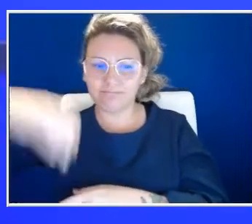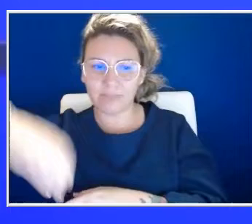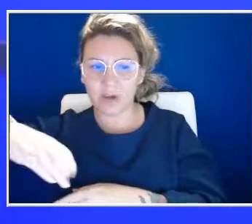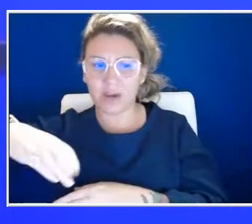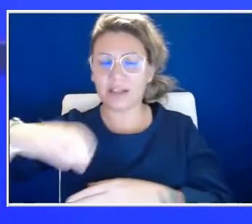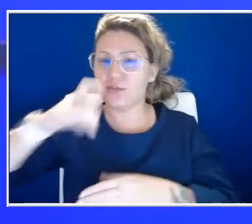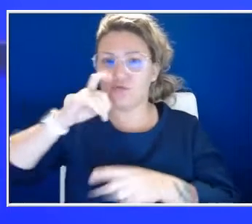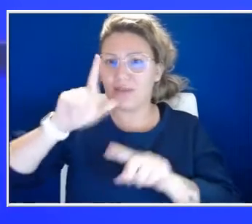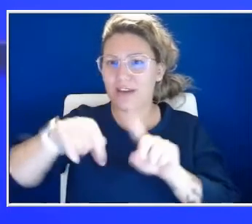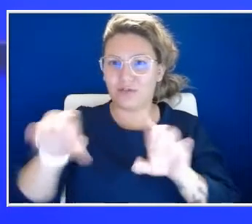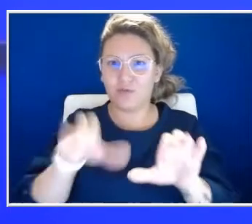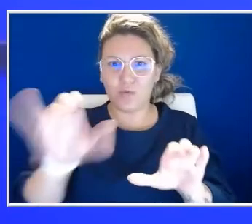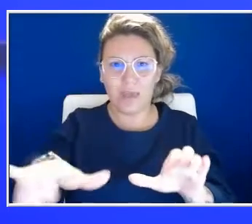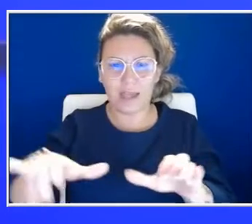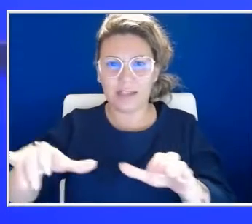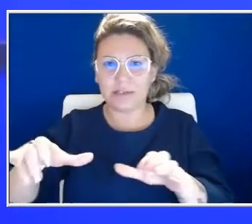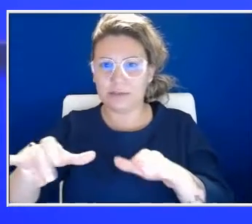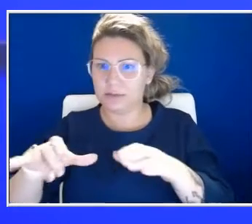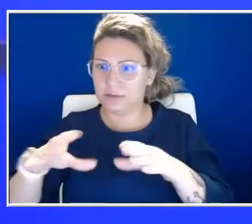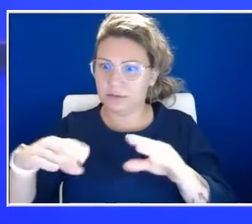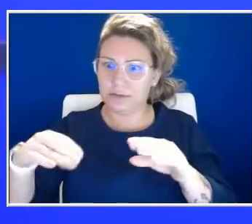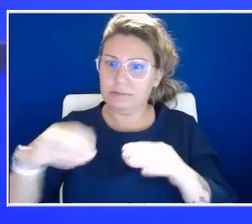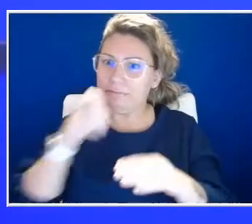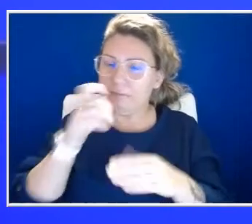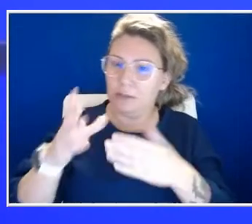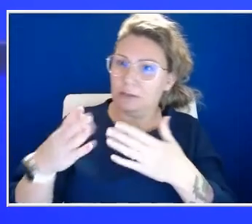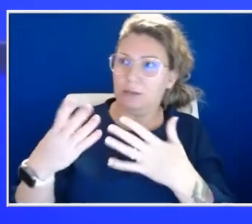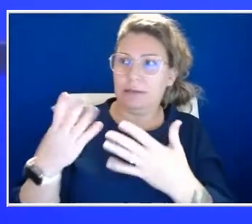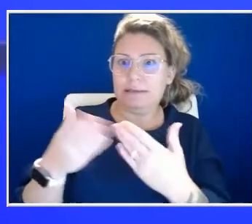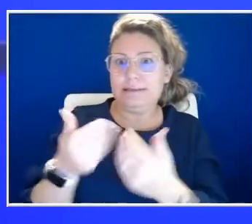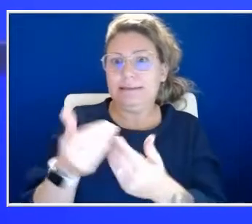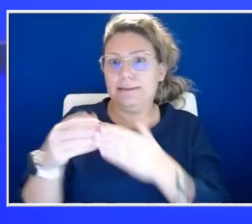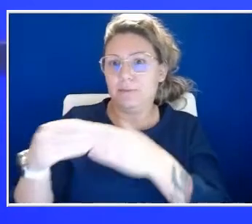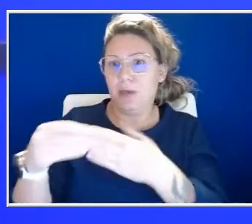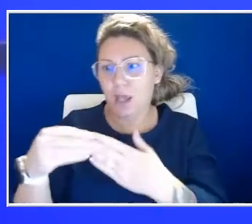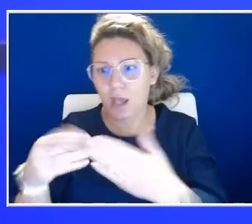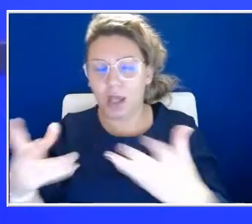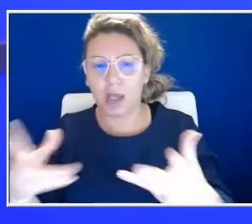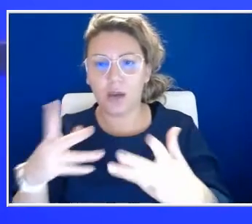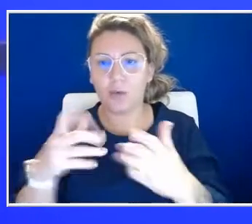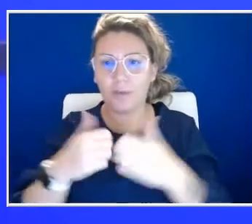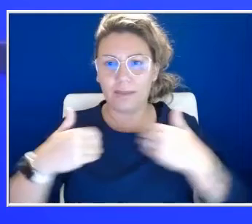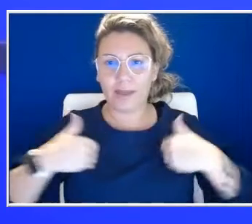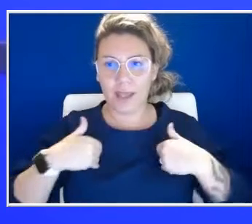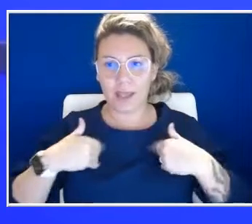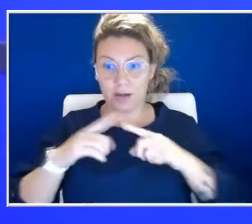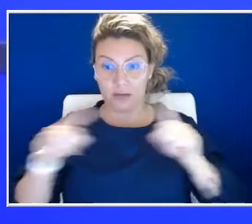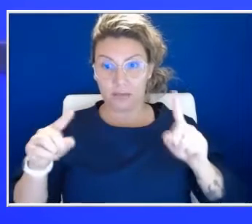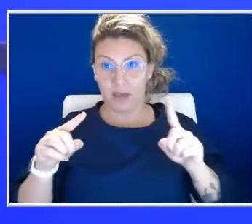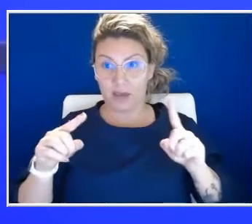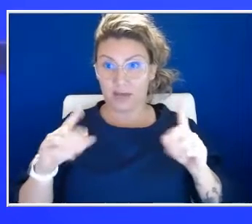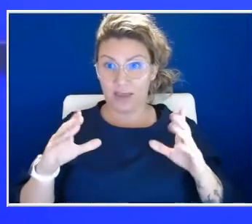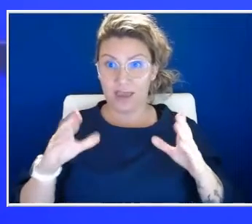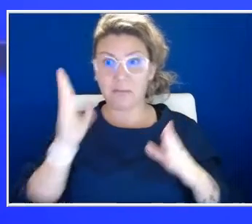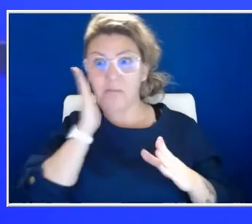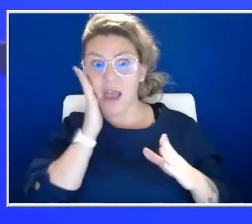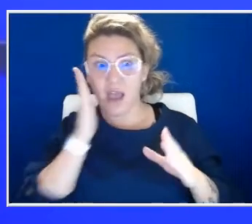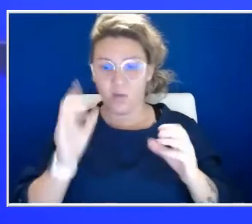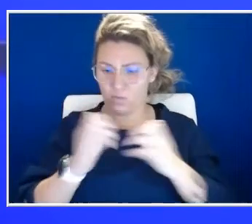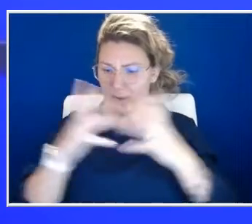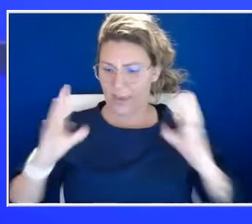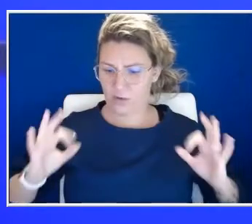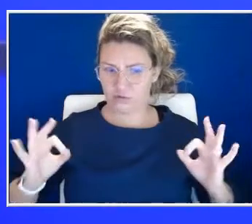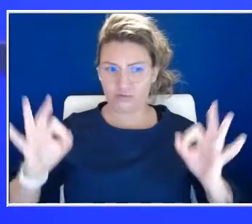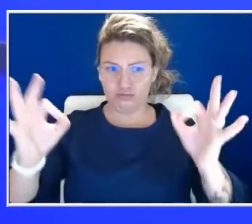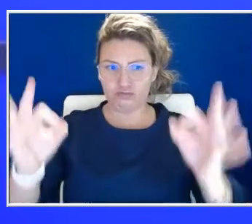animal. And they had, obviously logistically difficult to get there, but they had a bed, but there were no rails, so they couldn't use retractors. So there were a lot